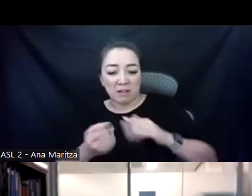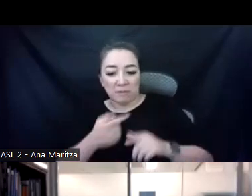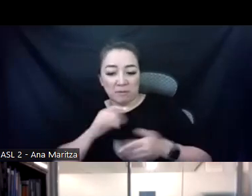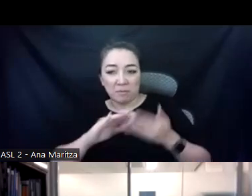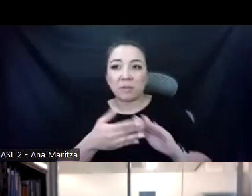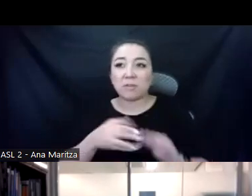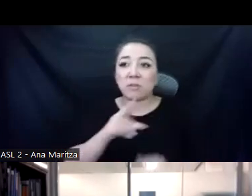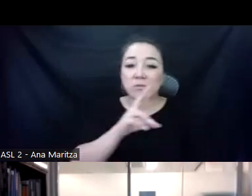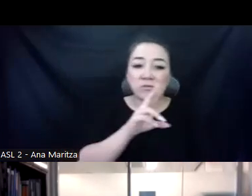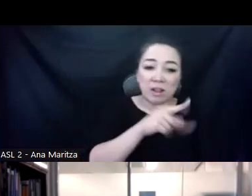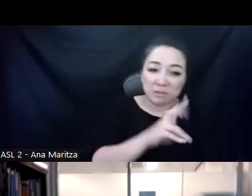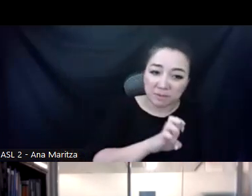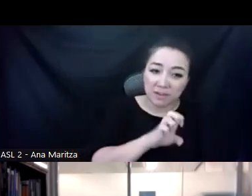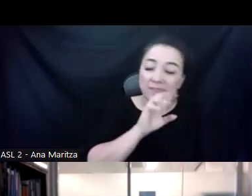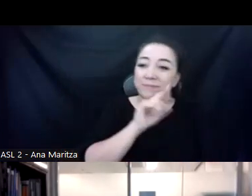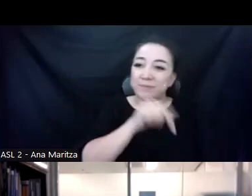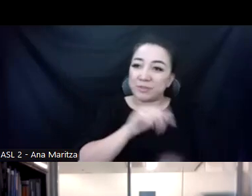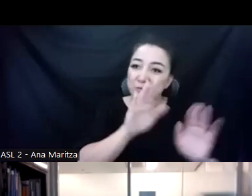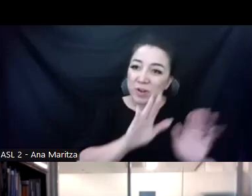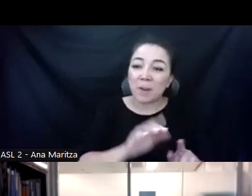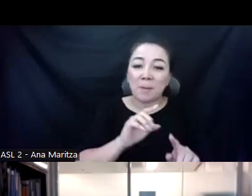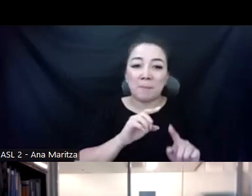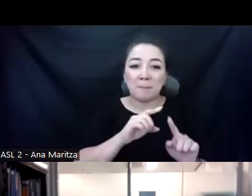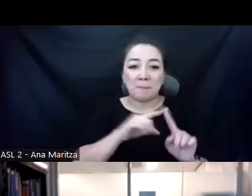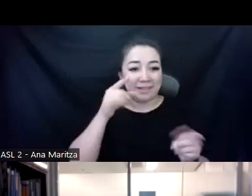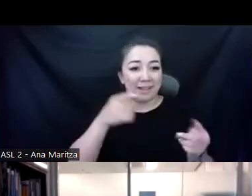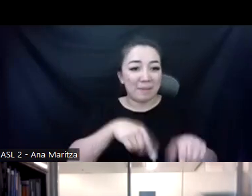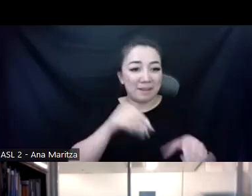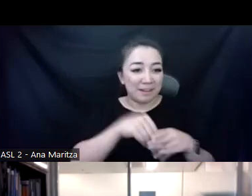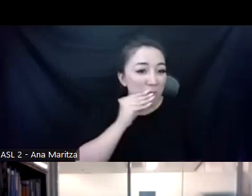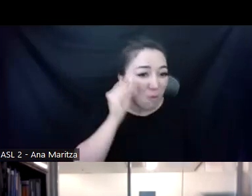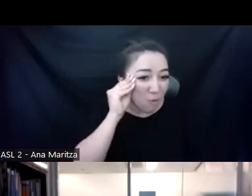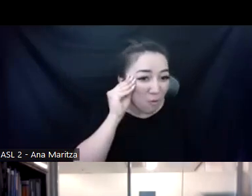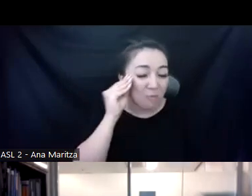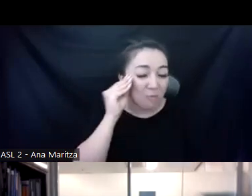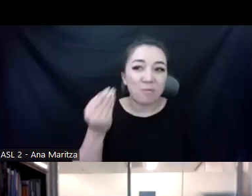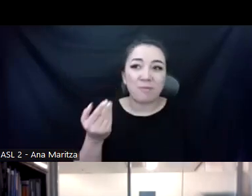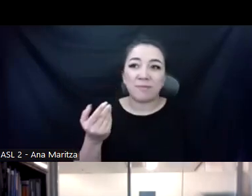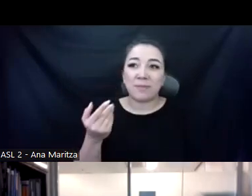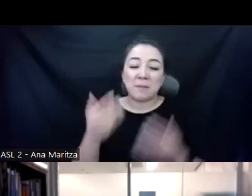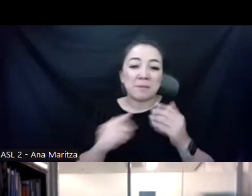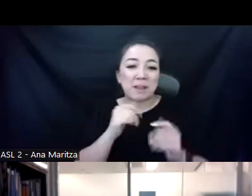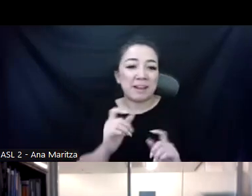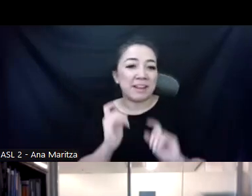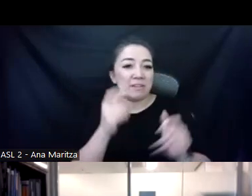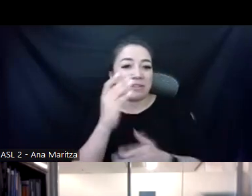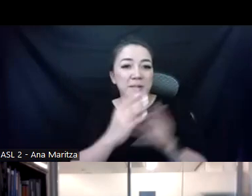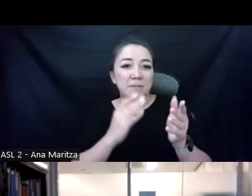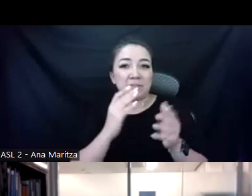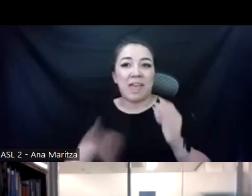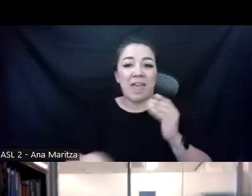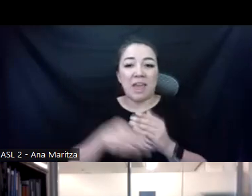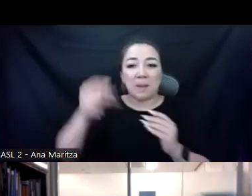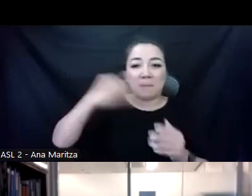great, but if respite's happening, within your own home, it may not be giving you sort of that added benefit of